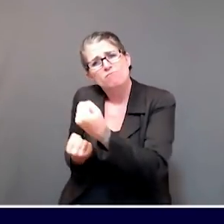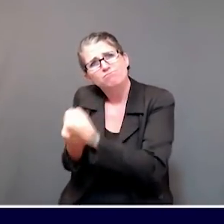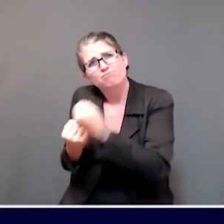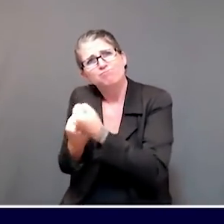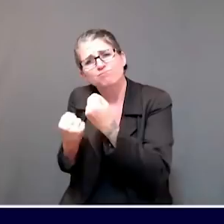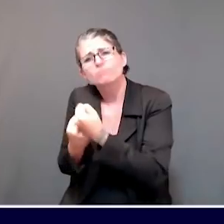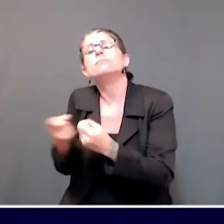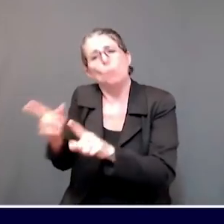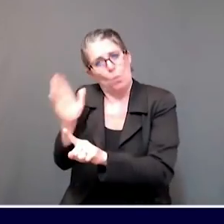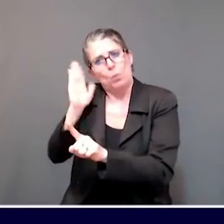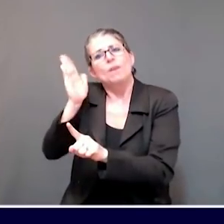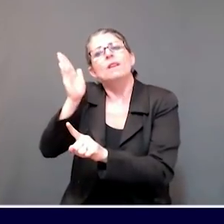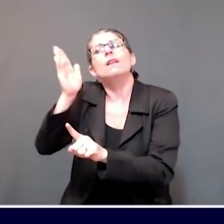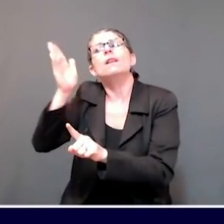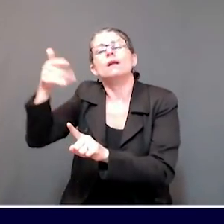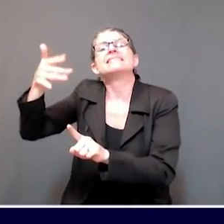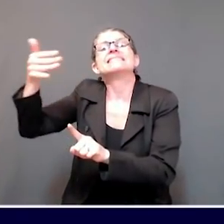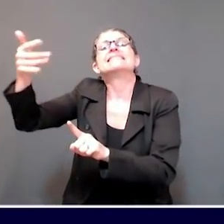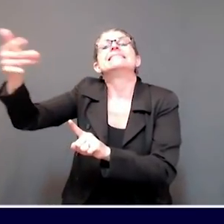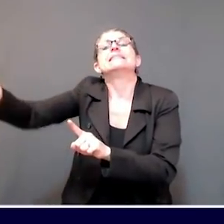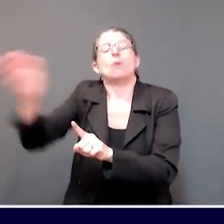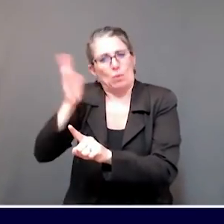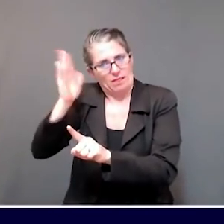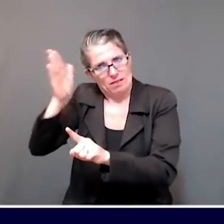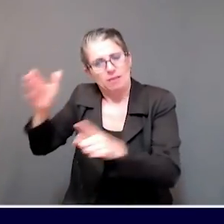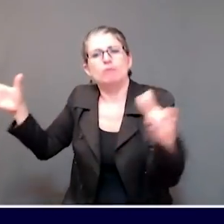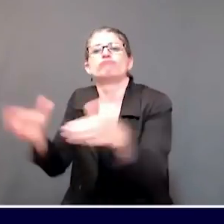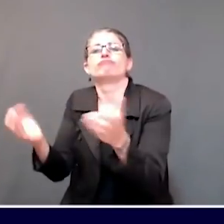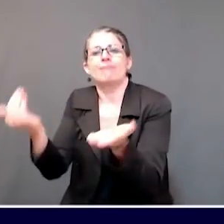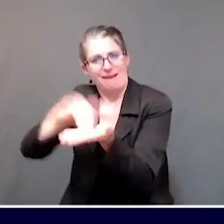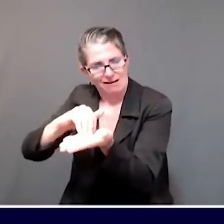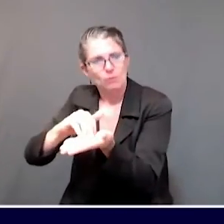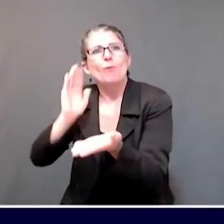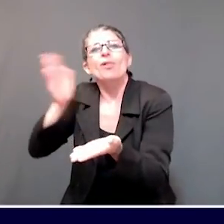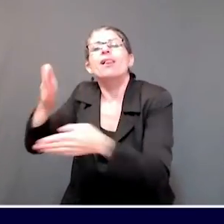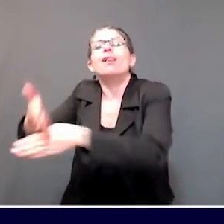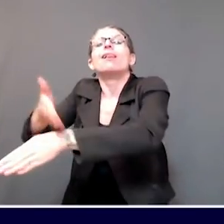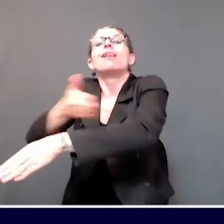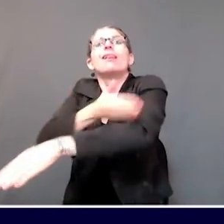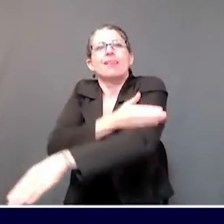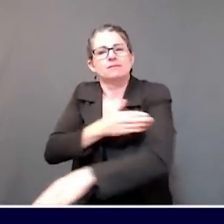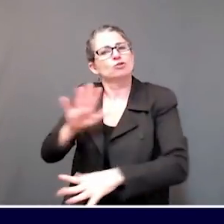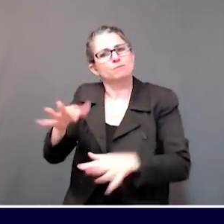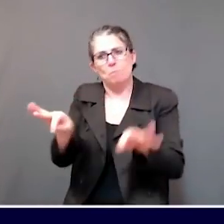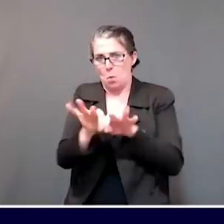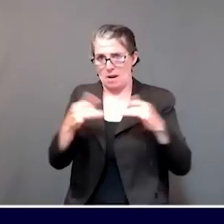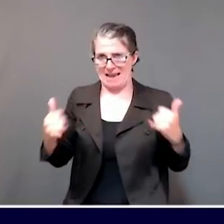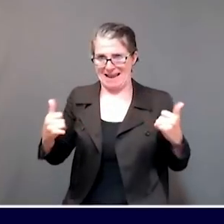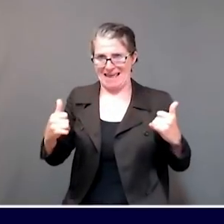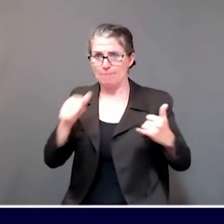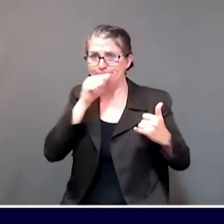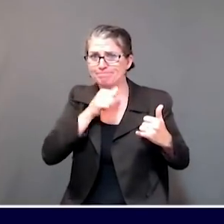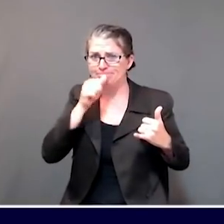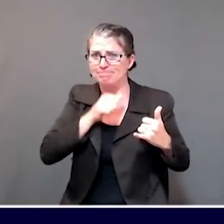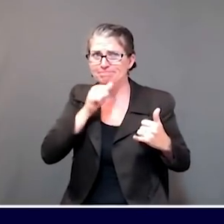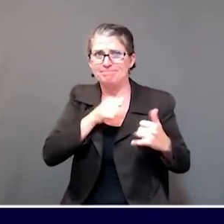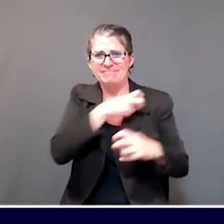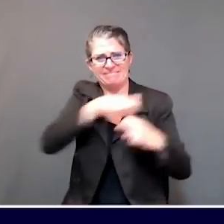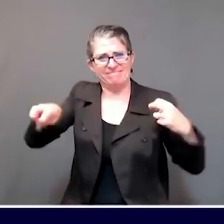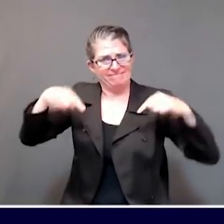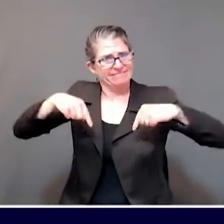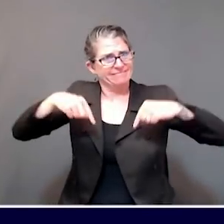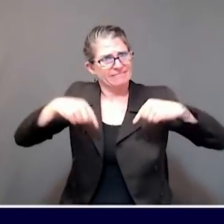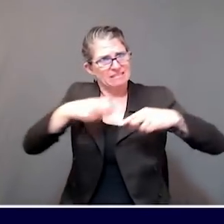strong, hold tough, be kind to one another for our own kids, our neighbors' kids, for our communities,